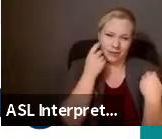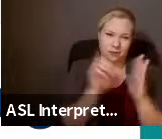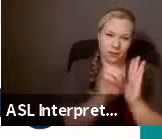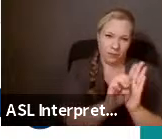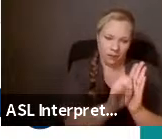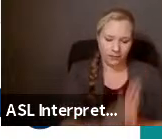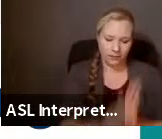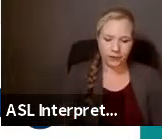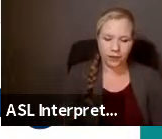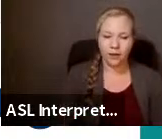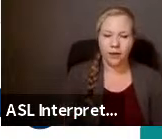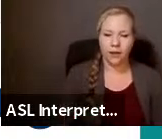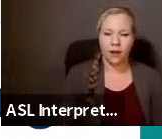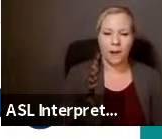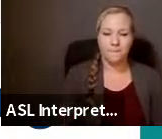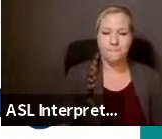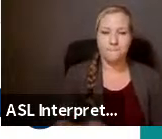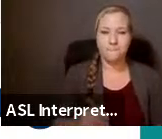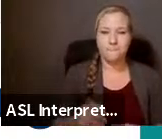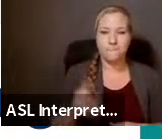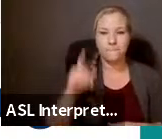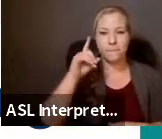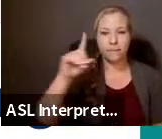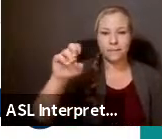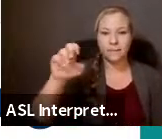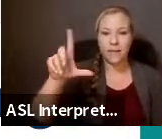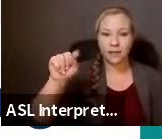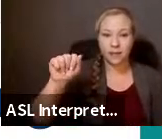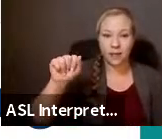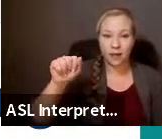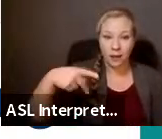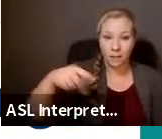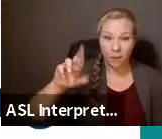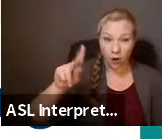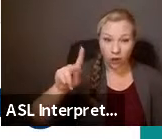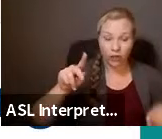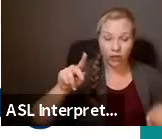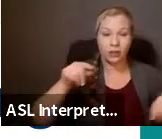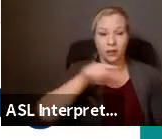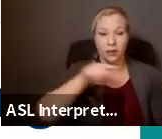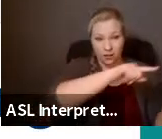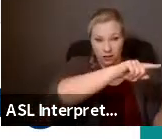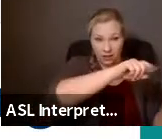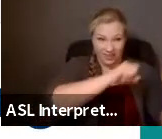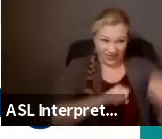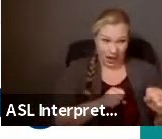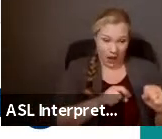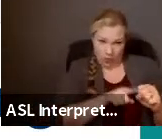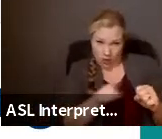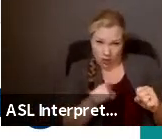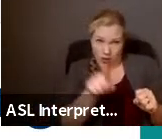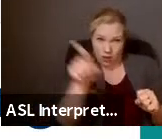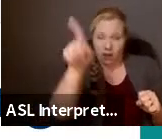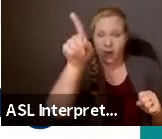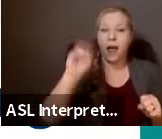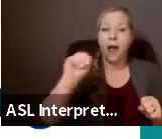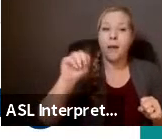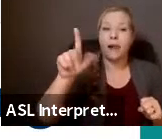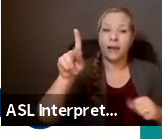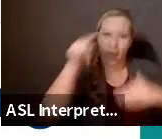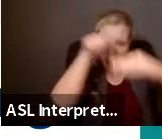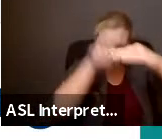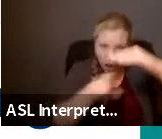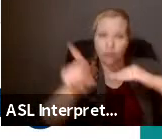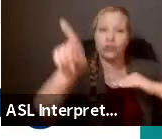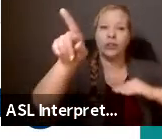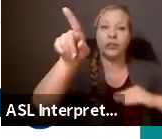same kind of route from Delta Park, we go under MLK, and on that shared use path, we wind our way